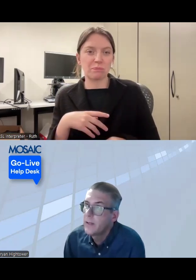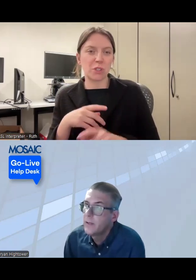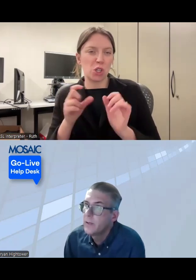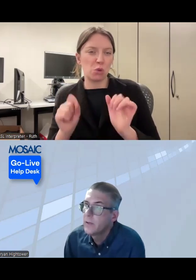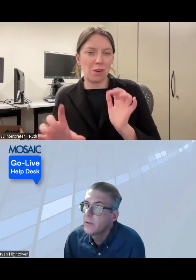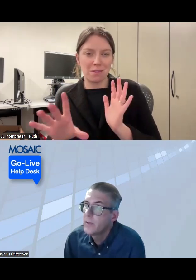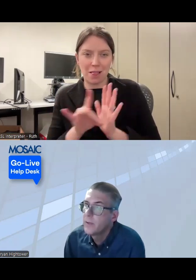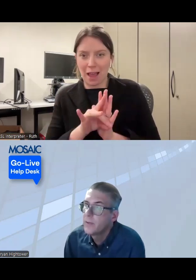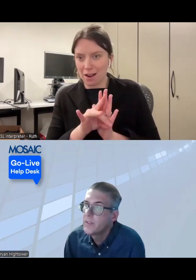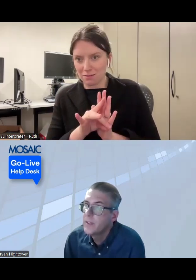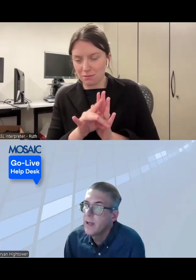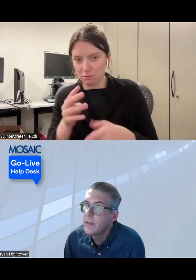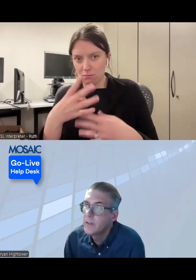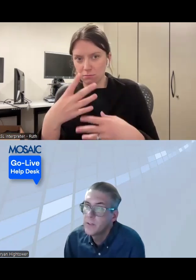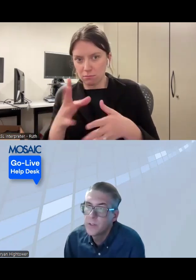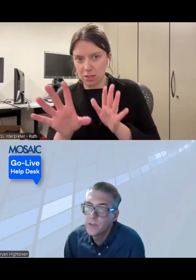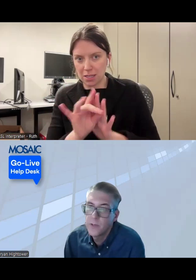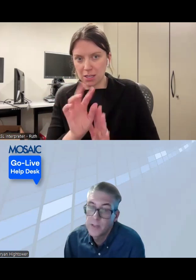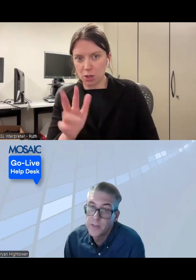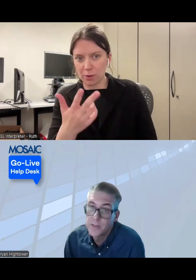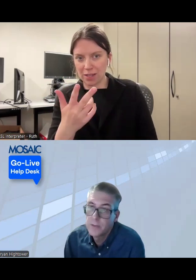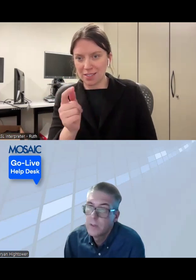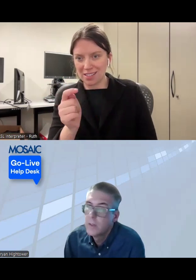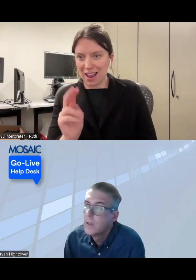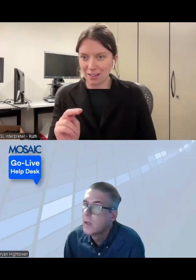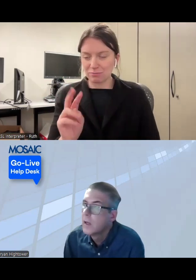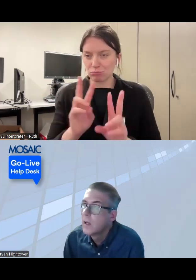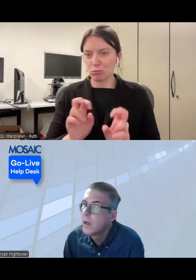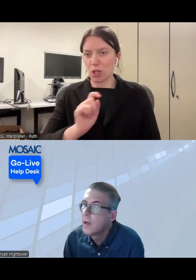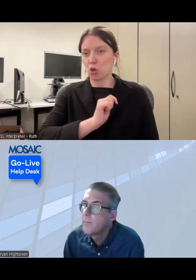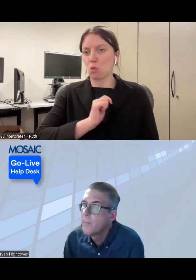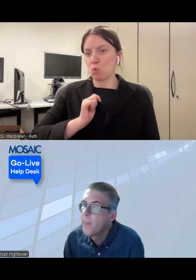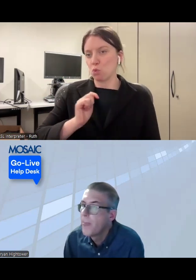select that here and pick 3TN to just look at trusts.